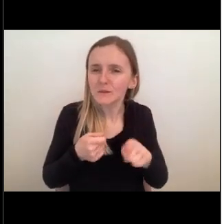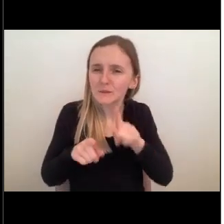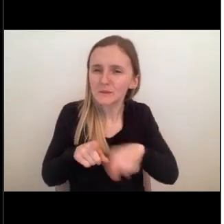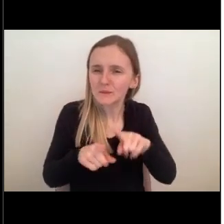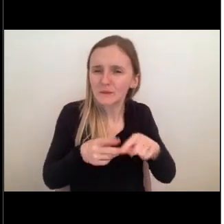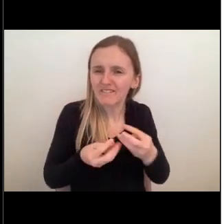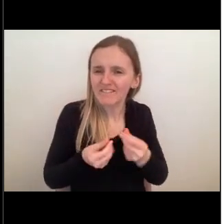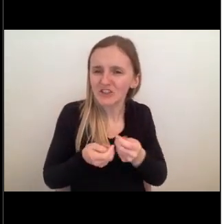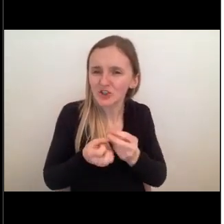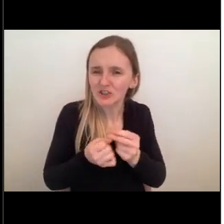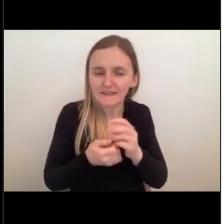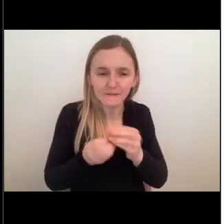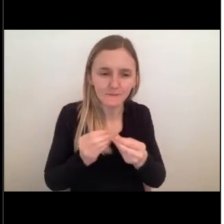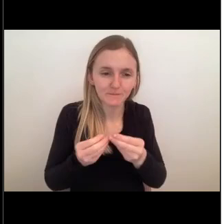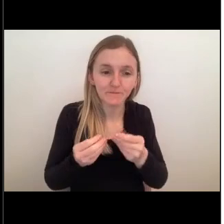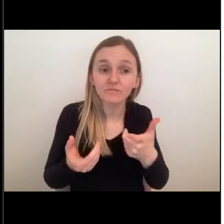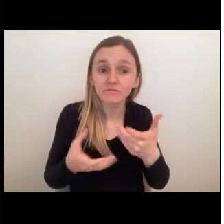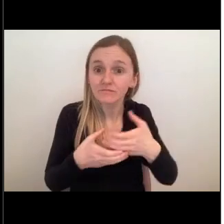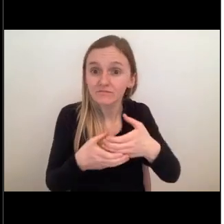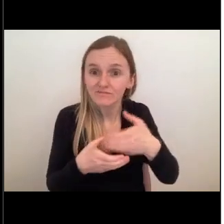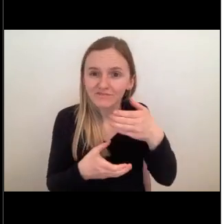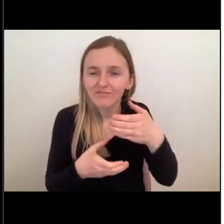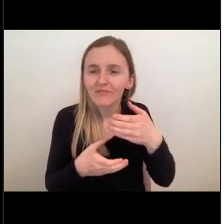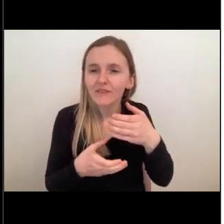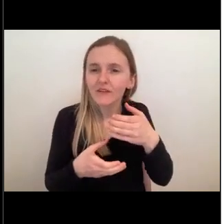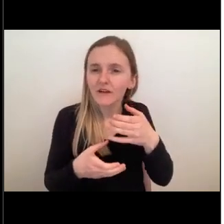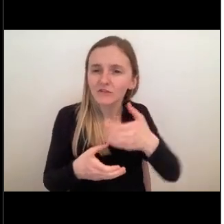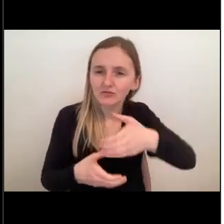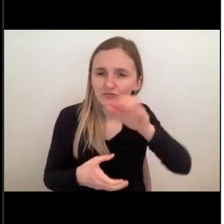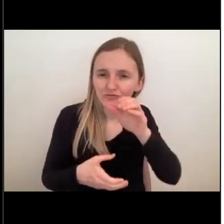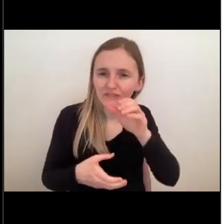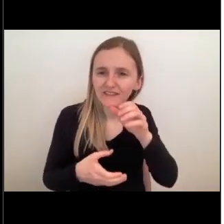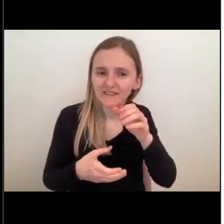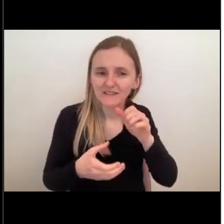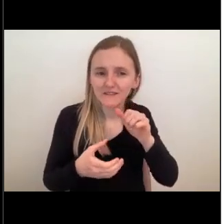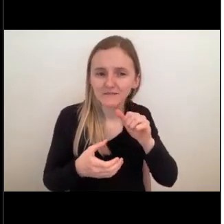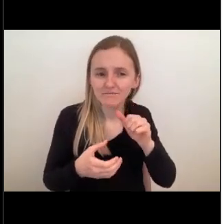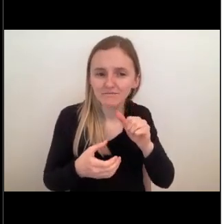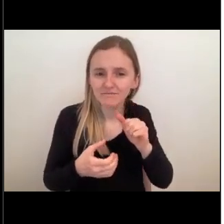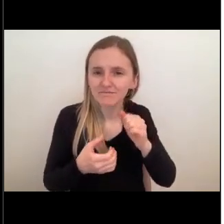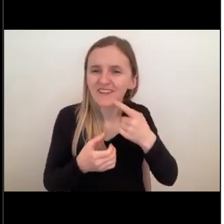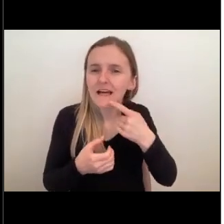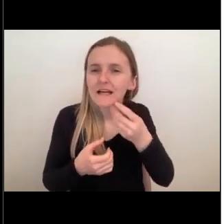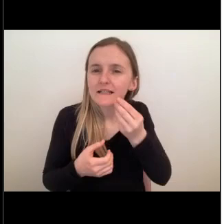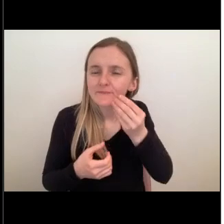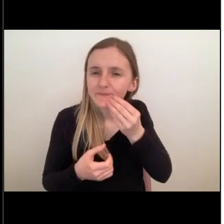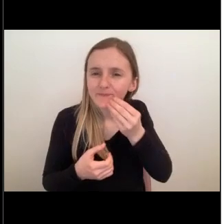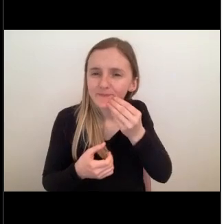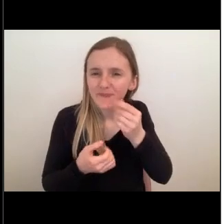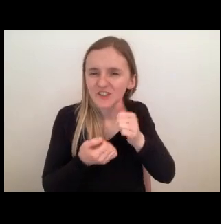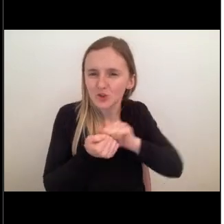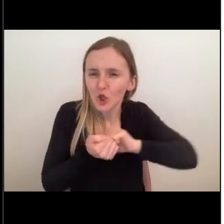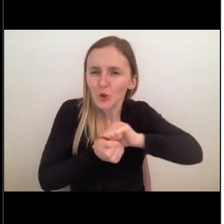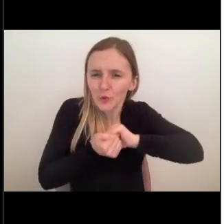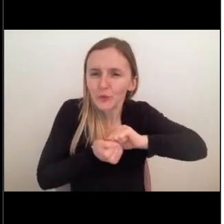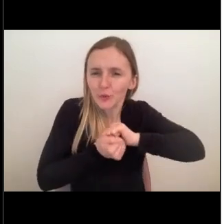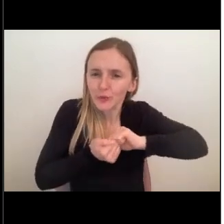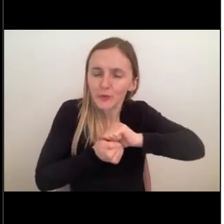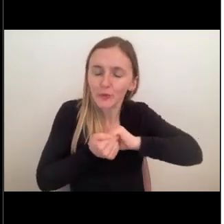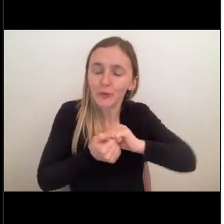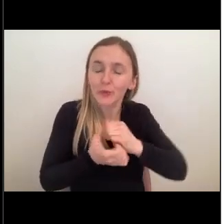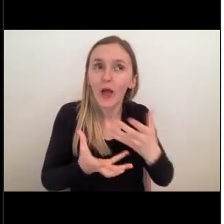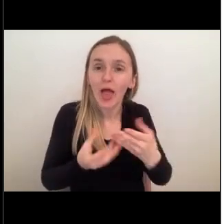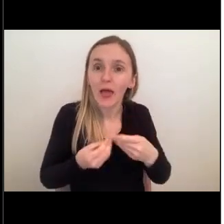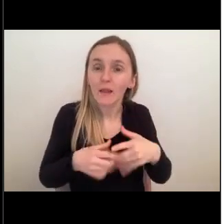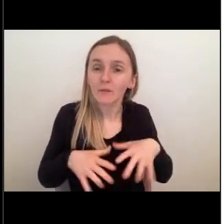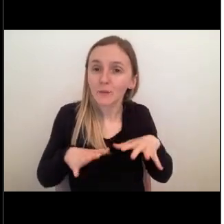people. Sports bottle drinks, chewy snacks. Also teach your young person, or things like progressive muscle relaxation that they